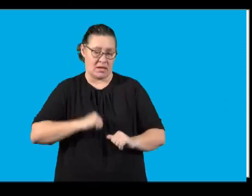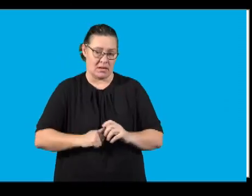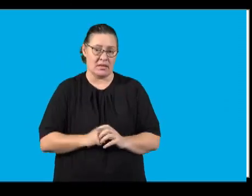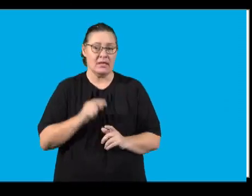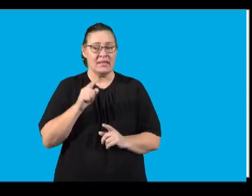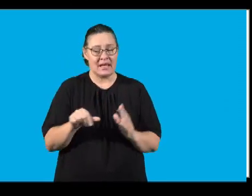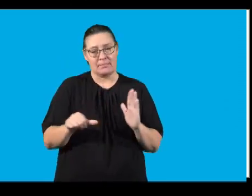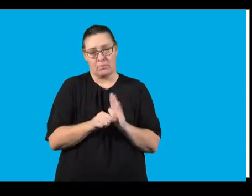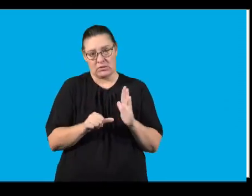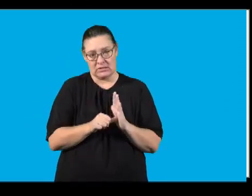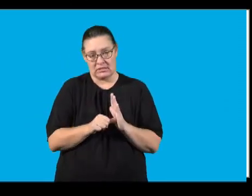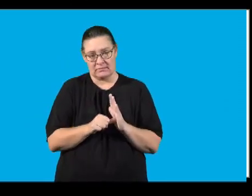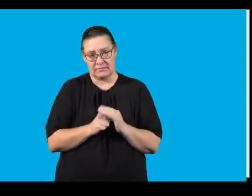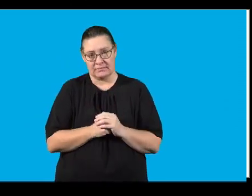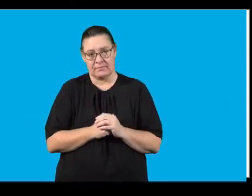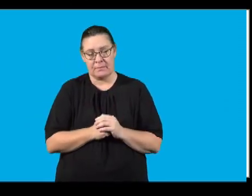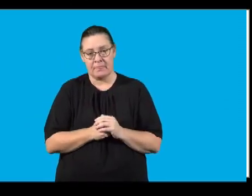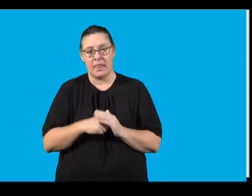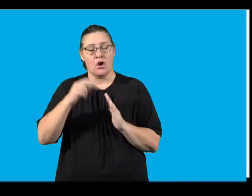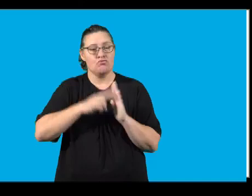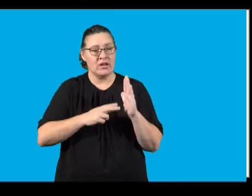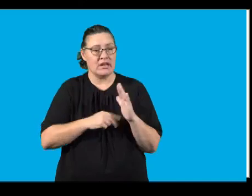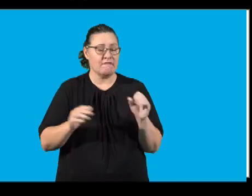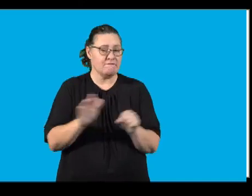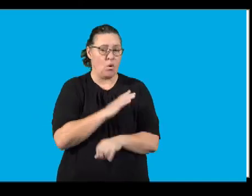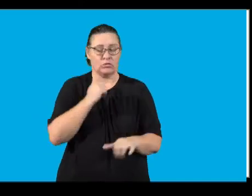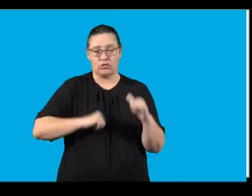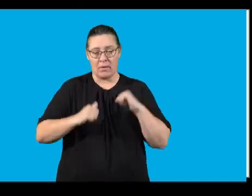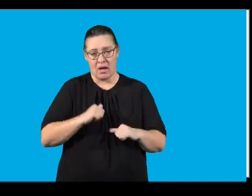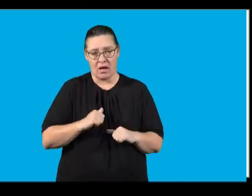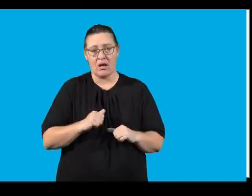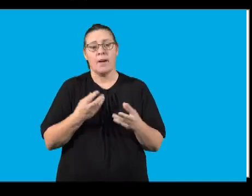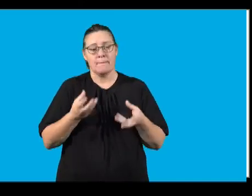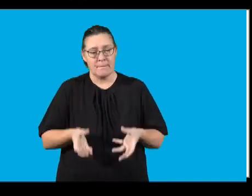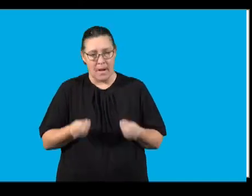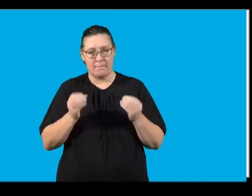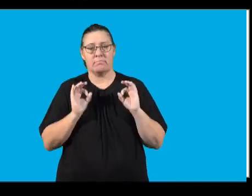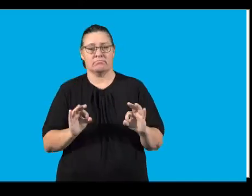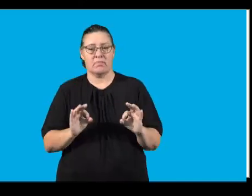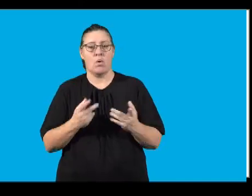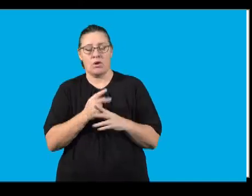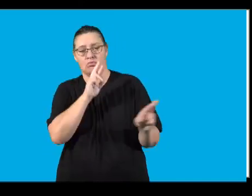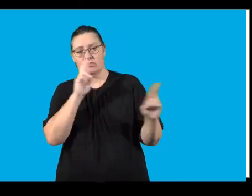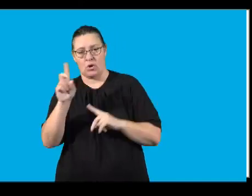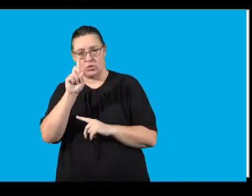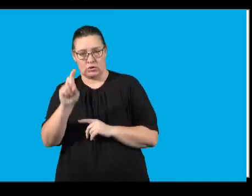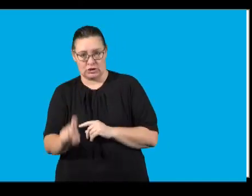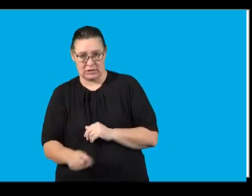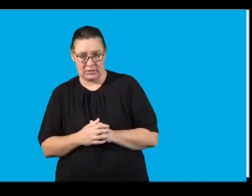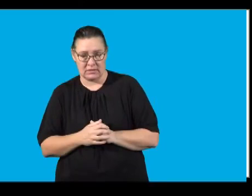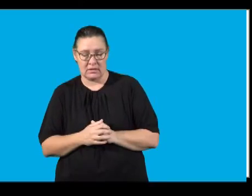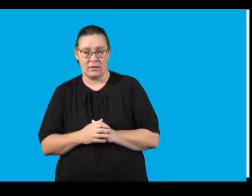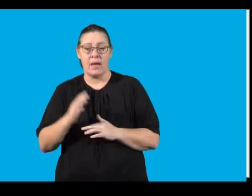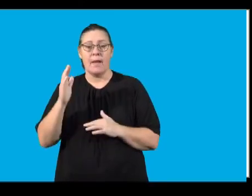the entire drama, and that is important, okay? Reading the entire drama puts you in good stead when you